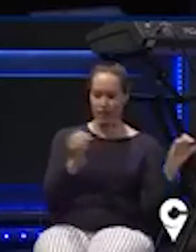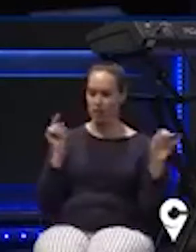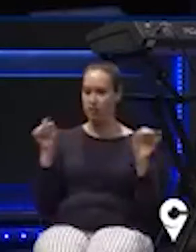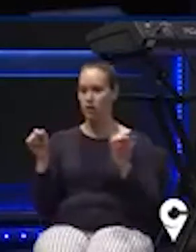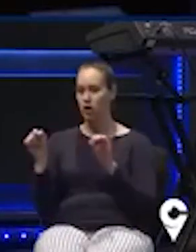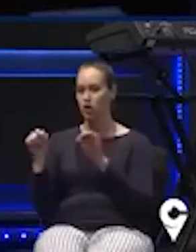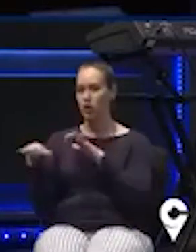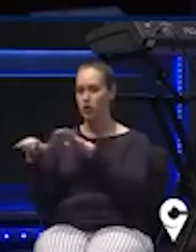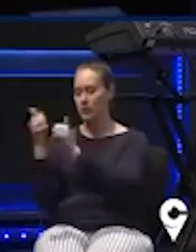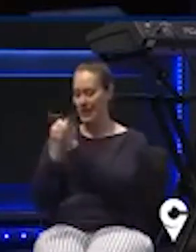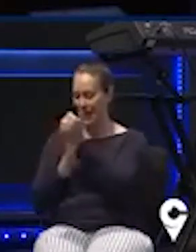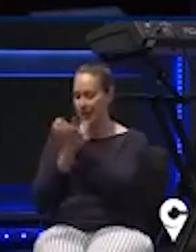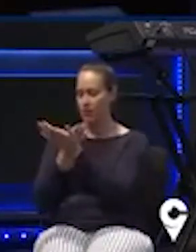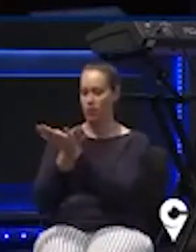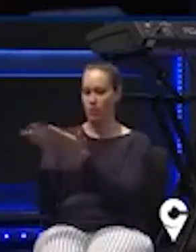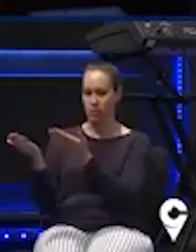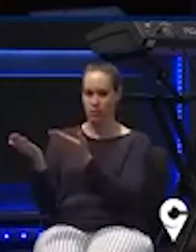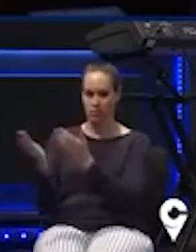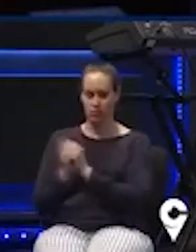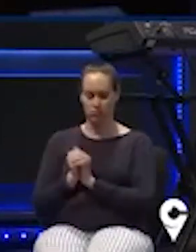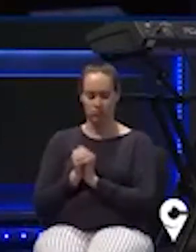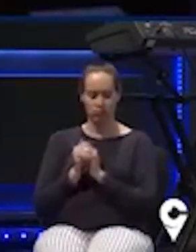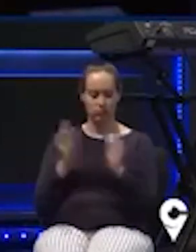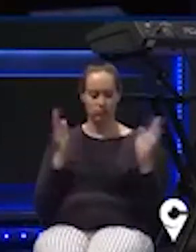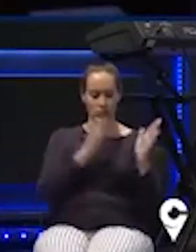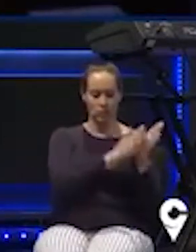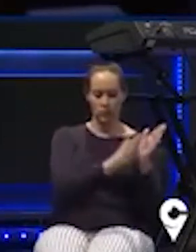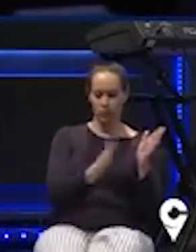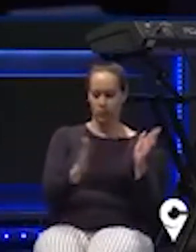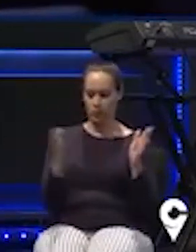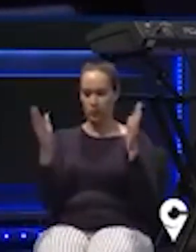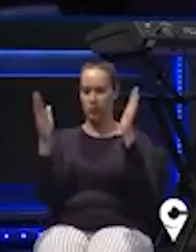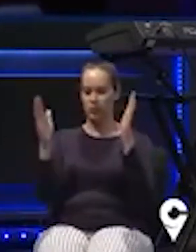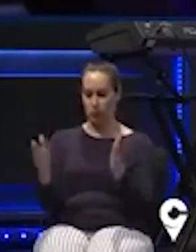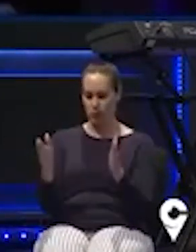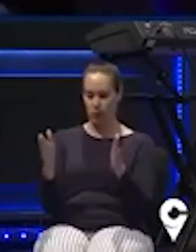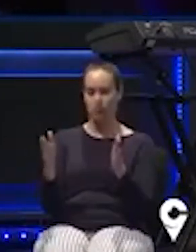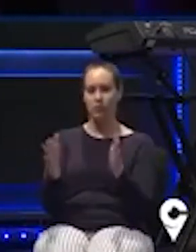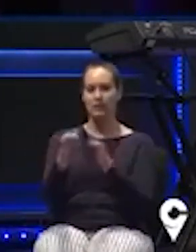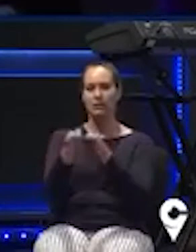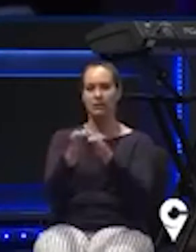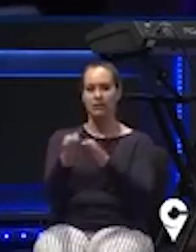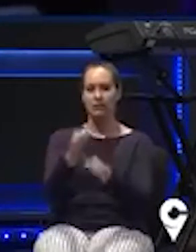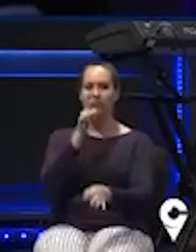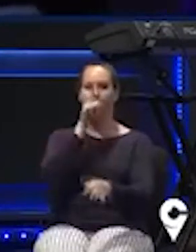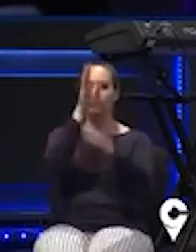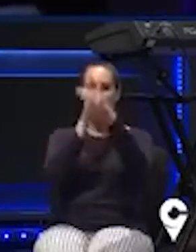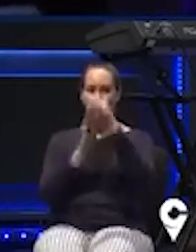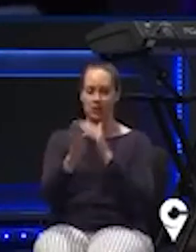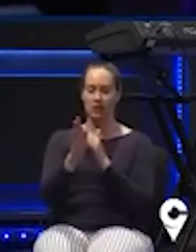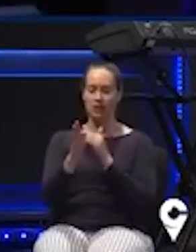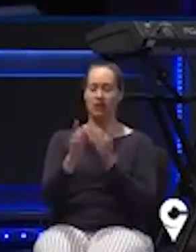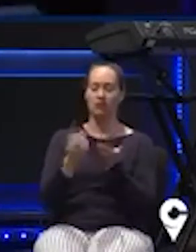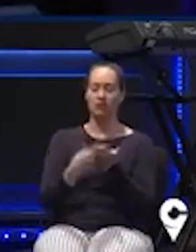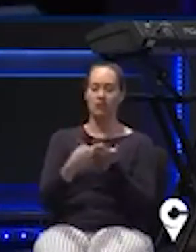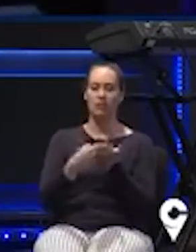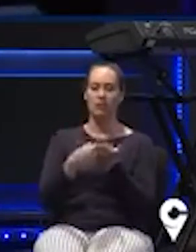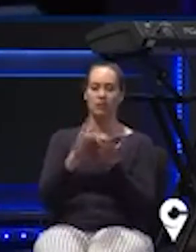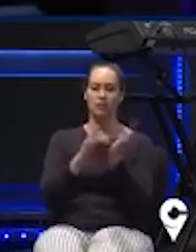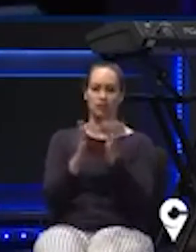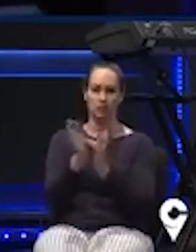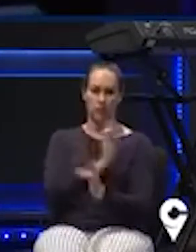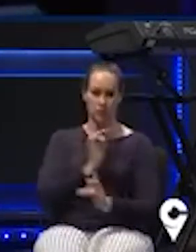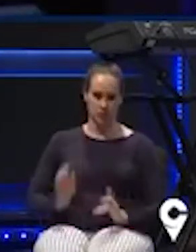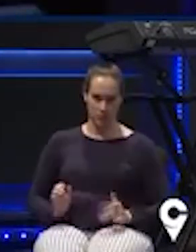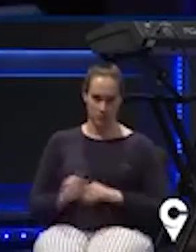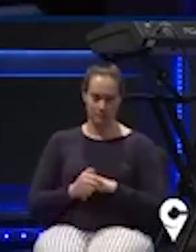in between, he gives us this phenomenal, perfect example of humility as he talks about Jesus Christ. So we have this two